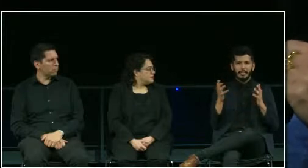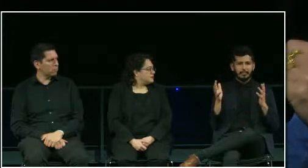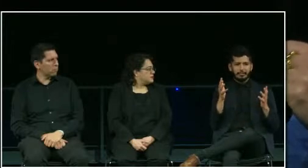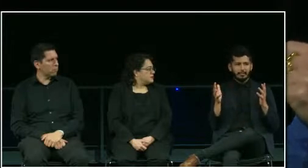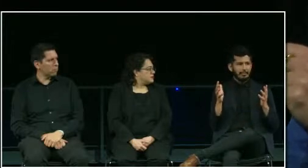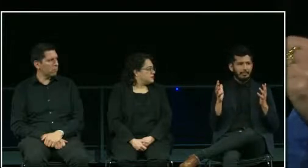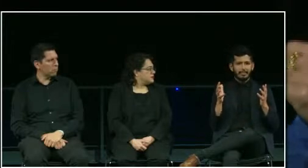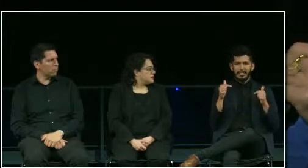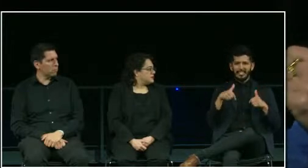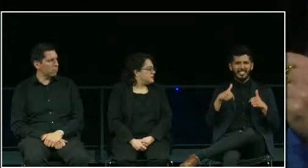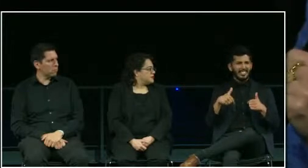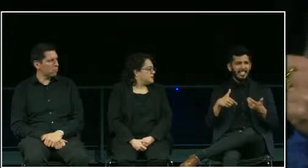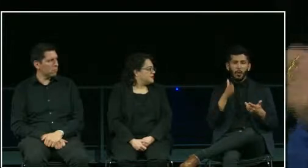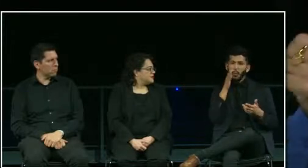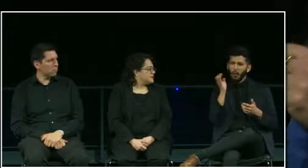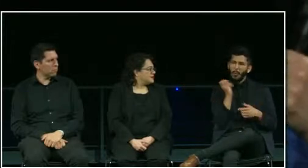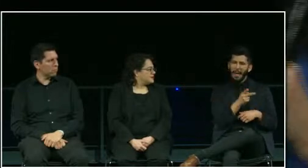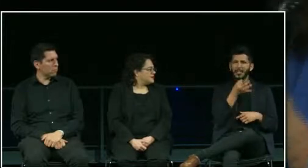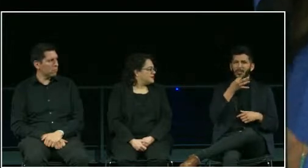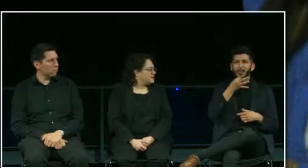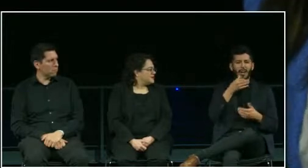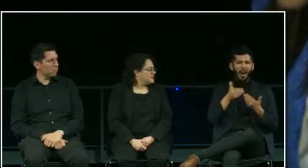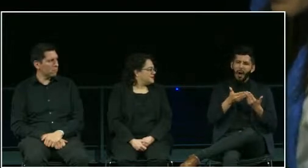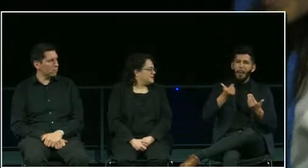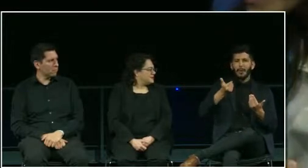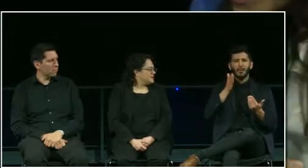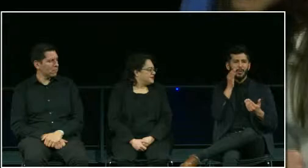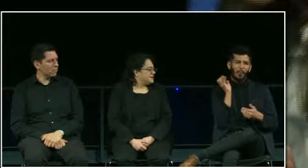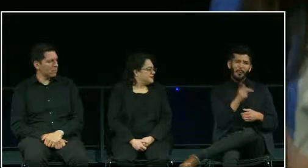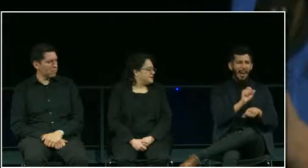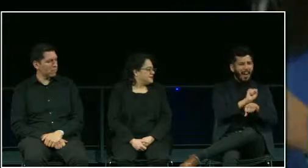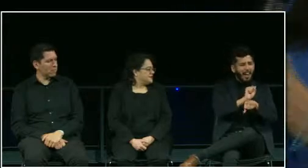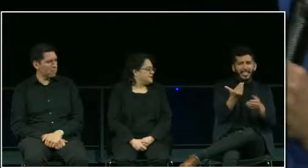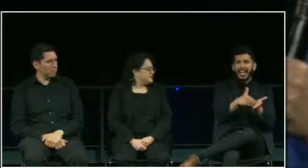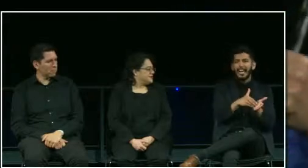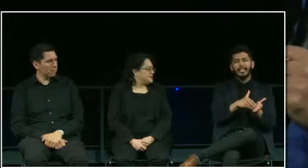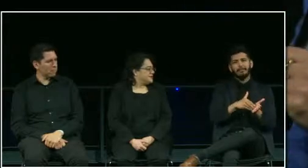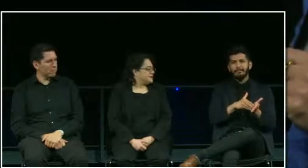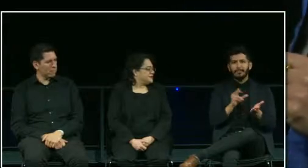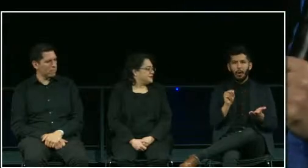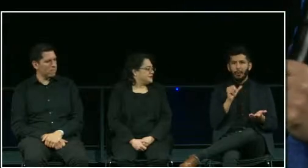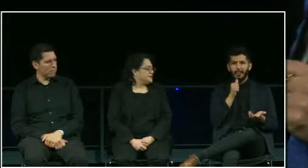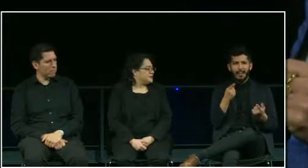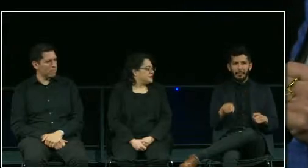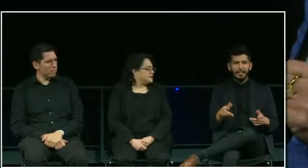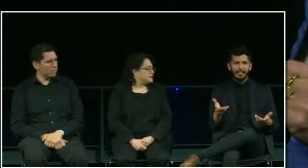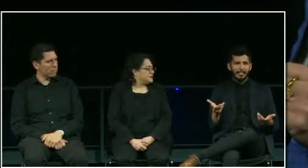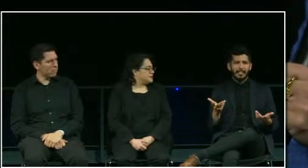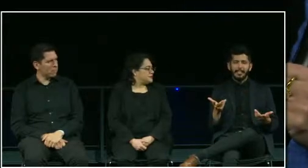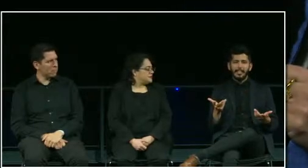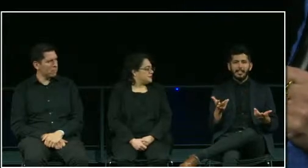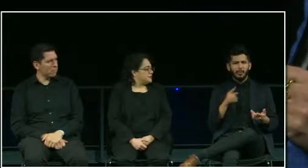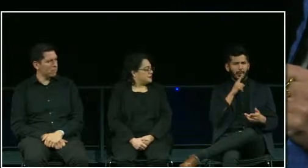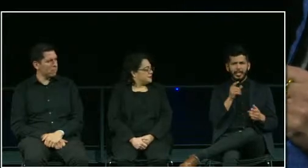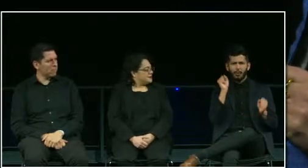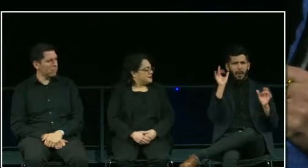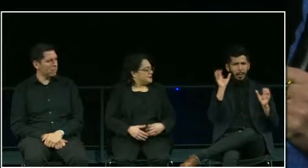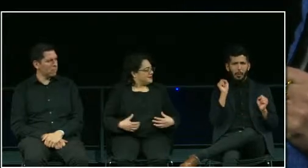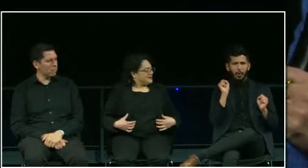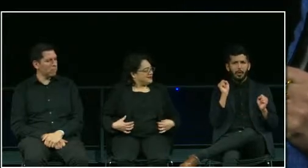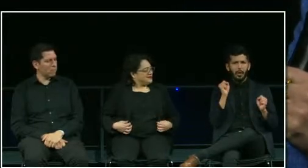we're like, it's right around the corner. We're almost back. We're almost going to be back. And it was pretty incredible, actually.